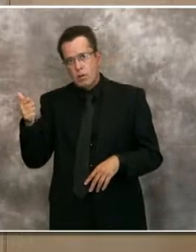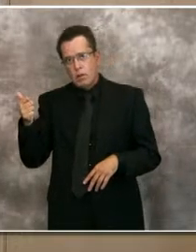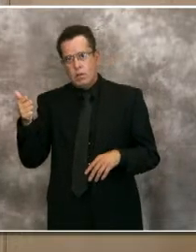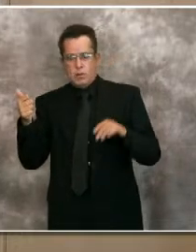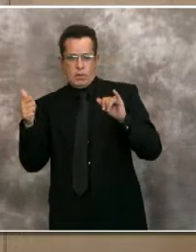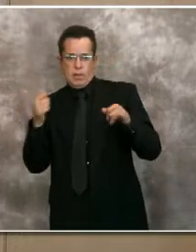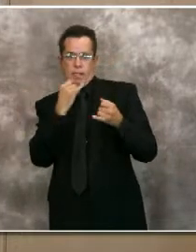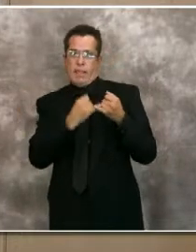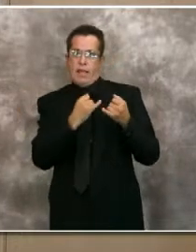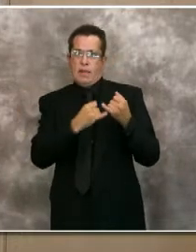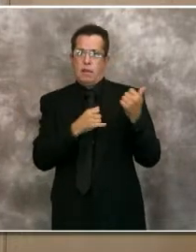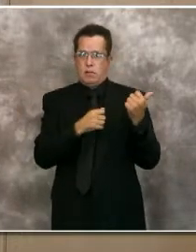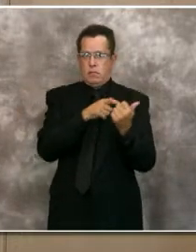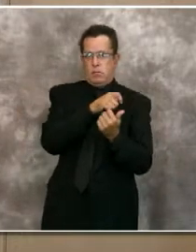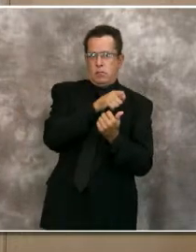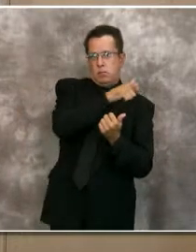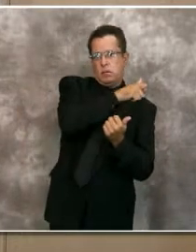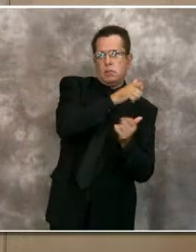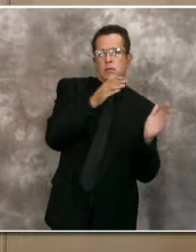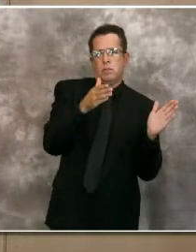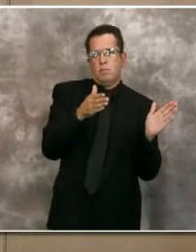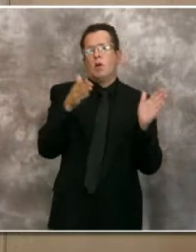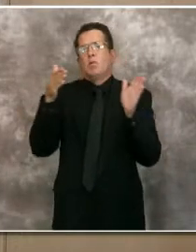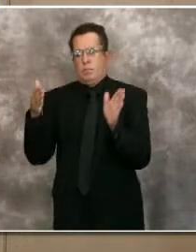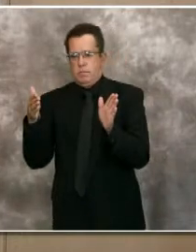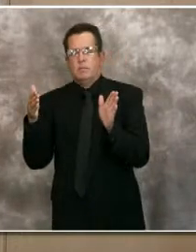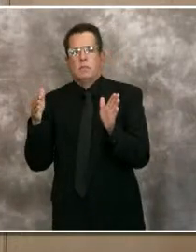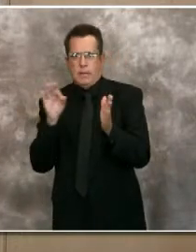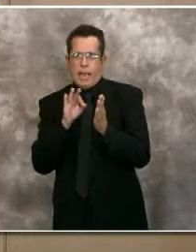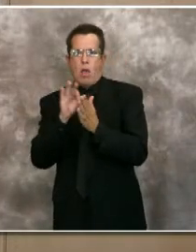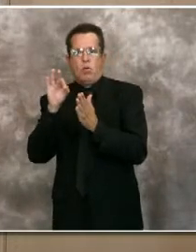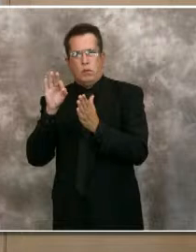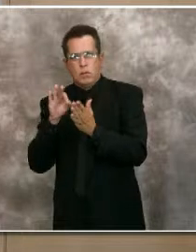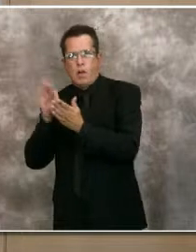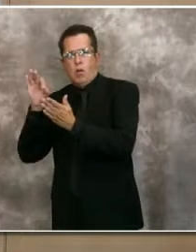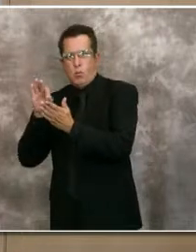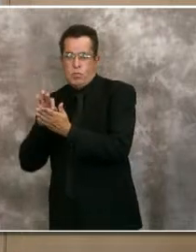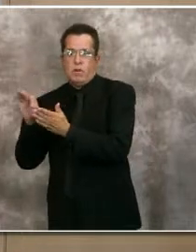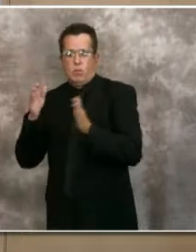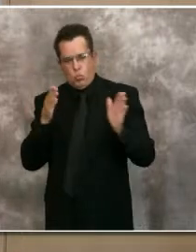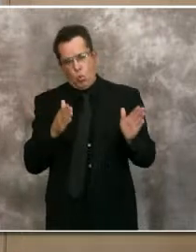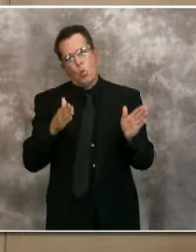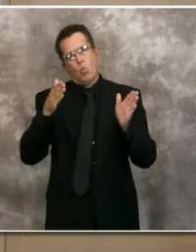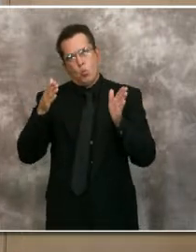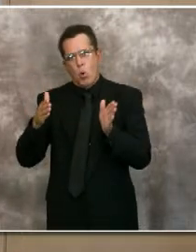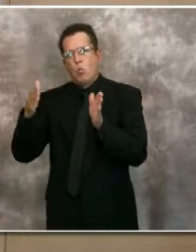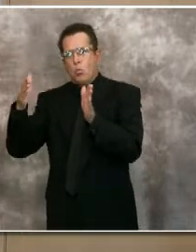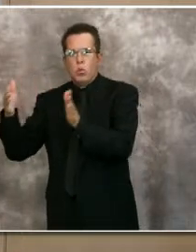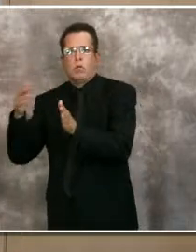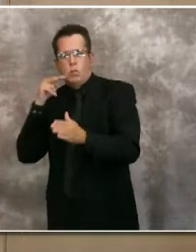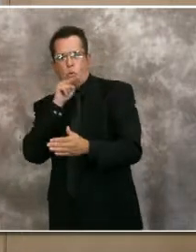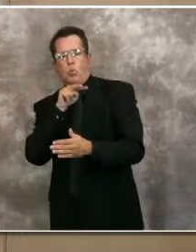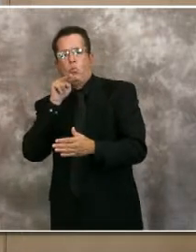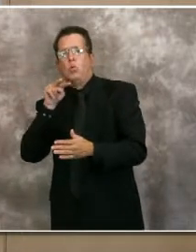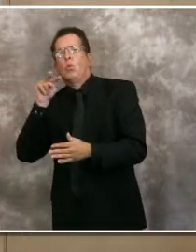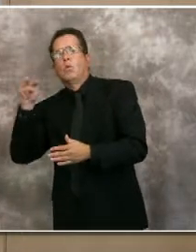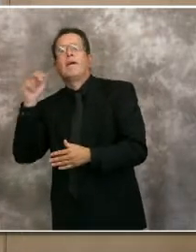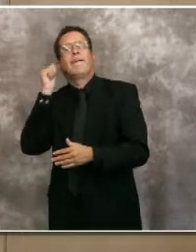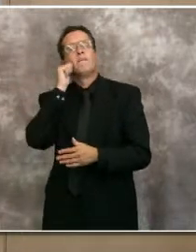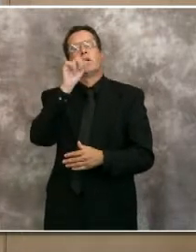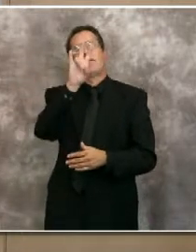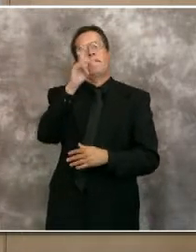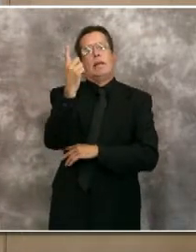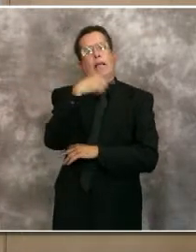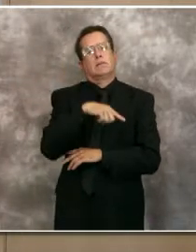the day that's furthest away, if there was an outbreak there, that would drop out. So again, it's a rolling 7-day number